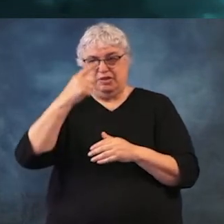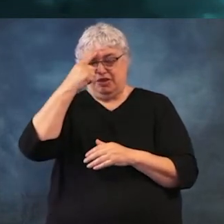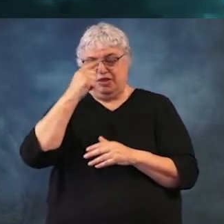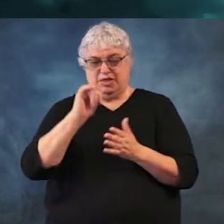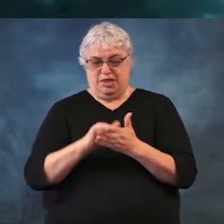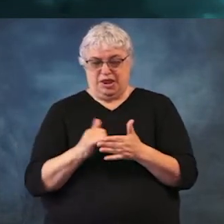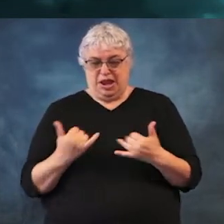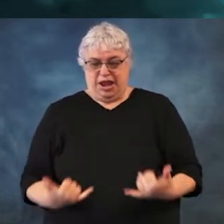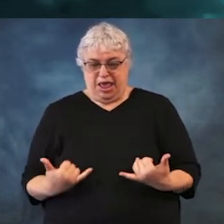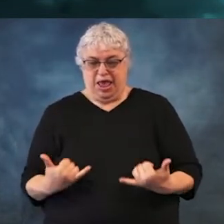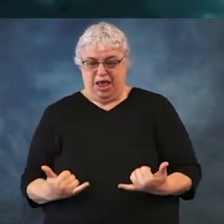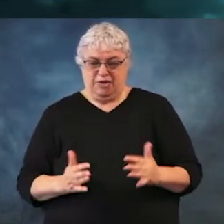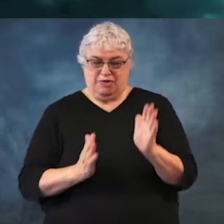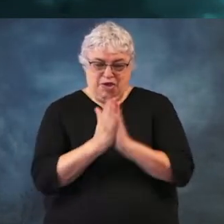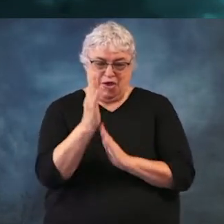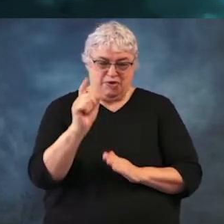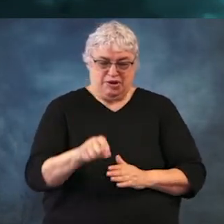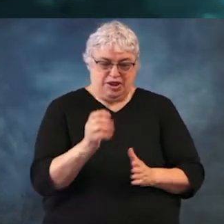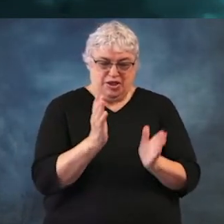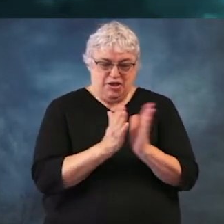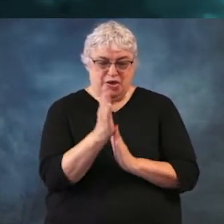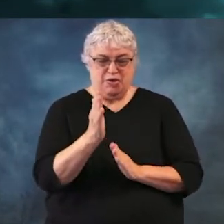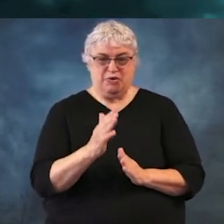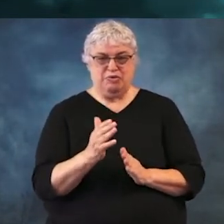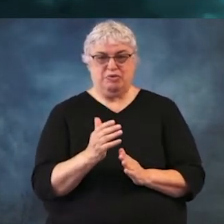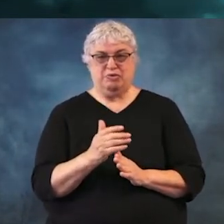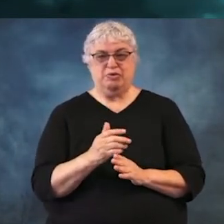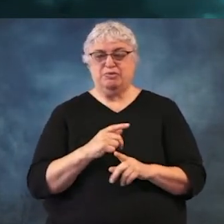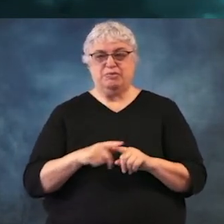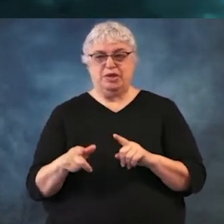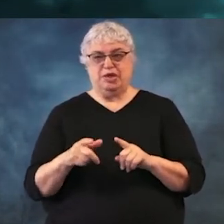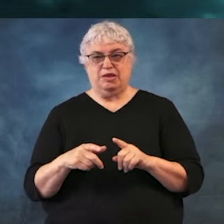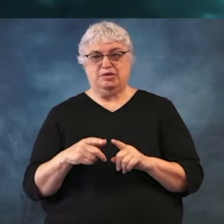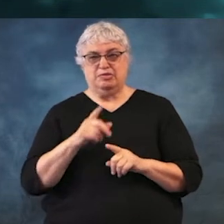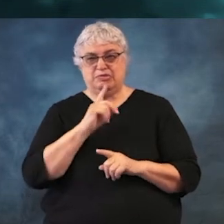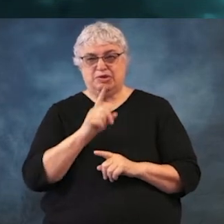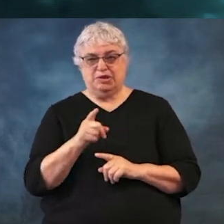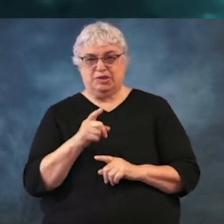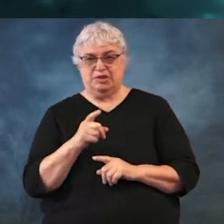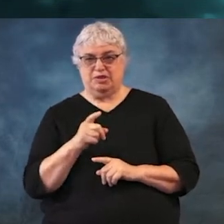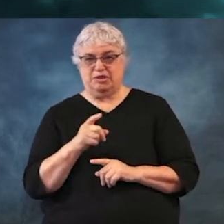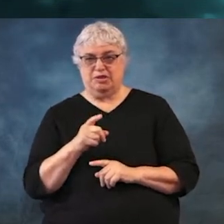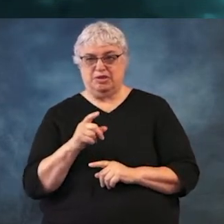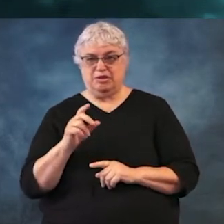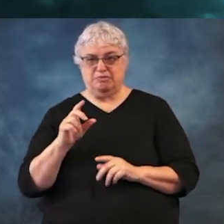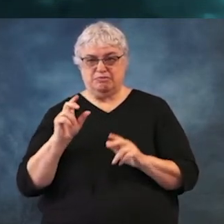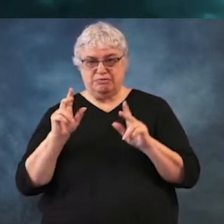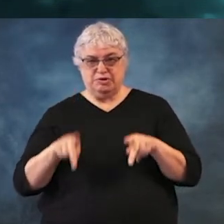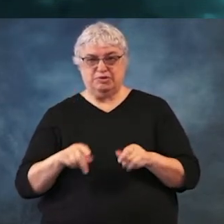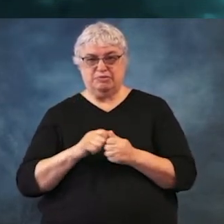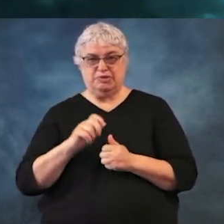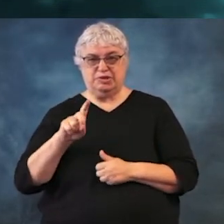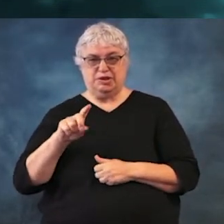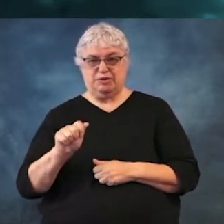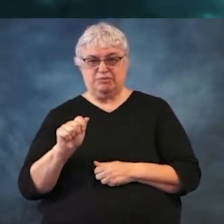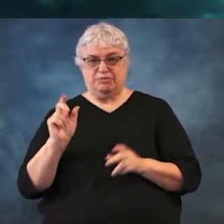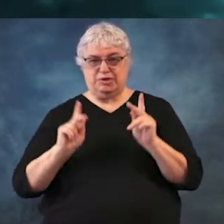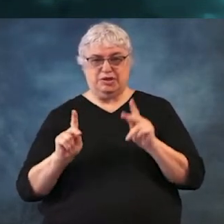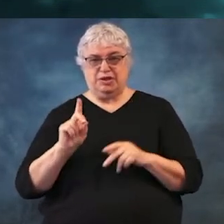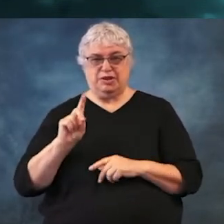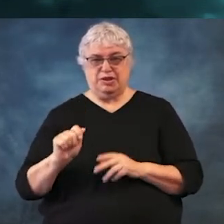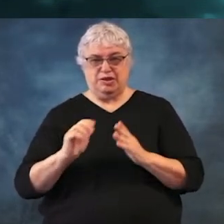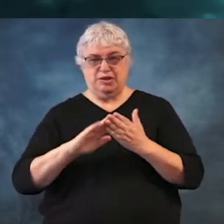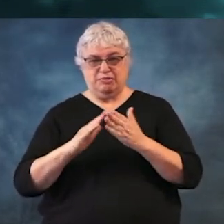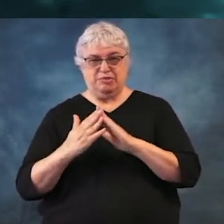just that immediate right now. What do I need? But unfortunately, with being a person with a disability and people in the